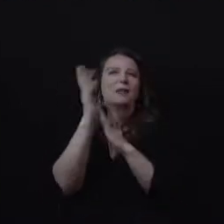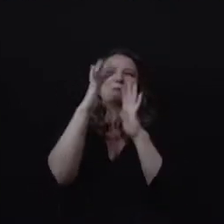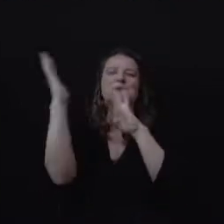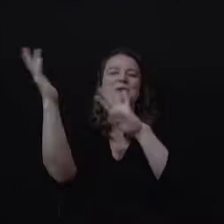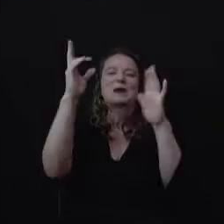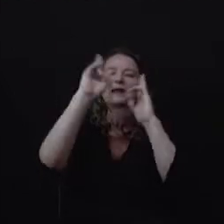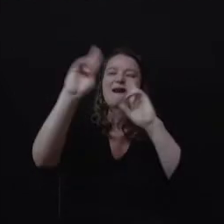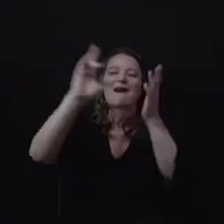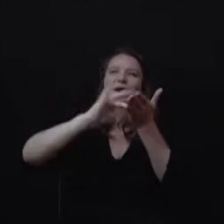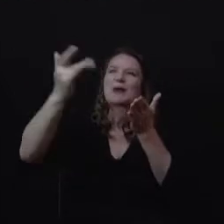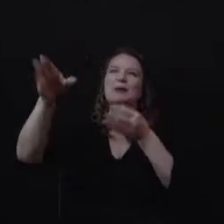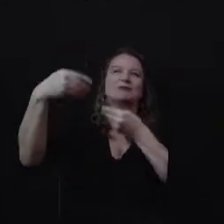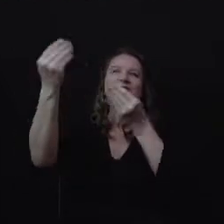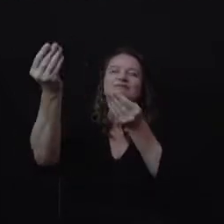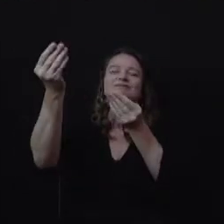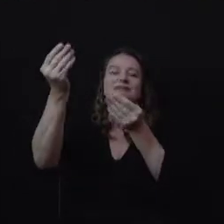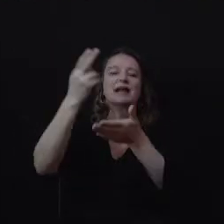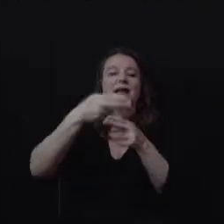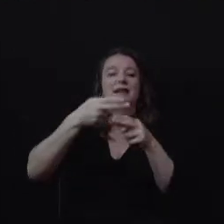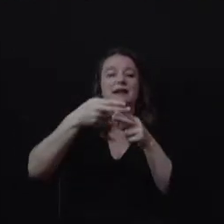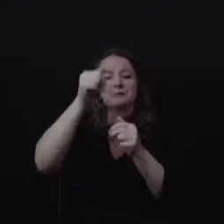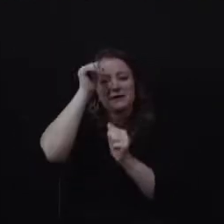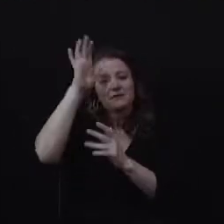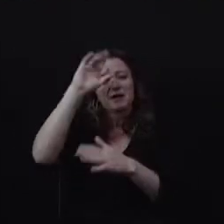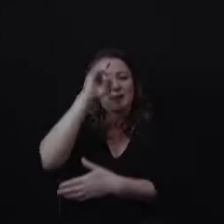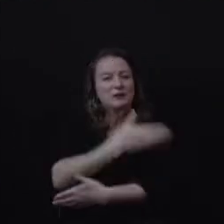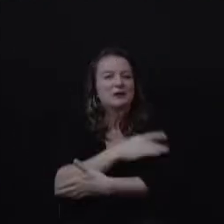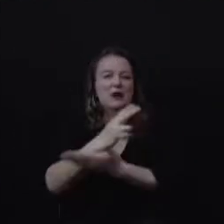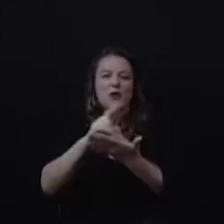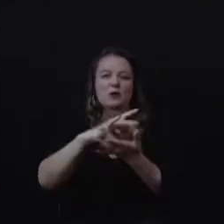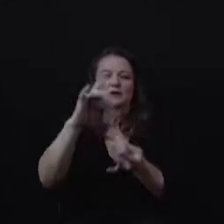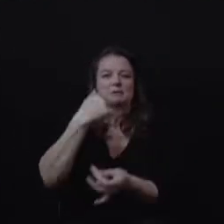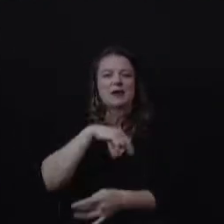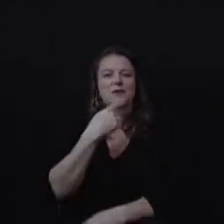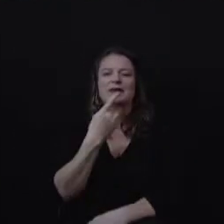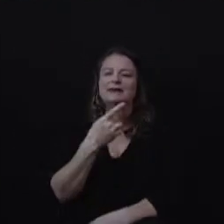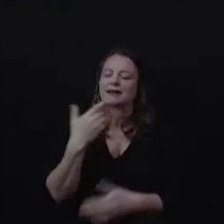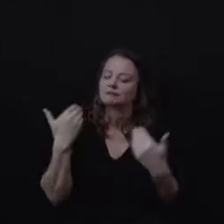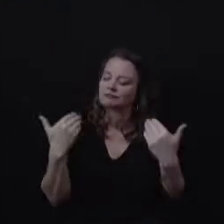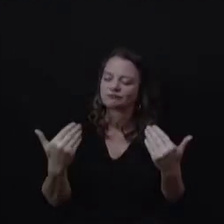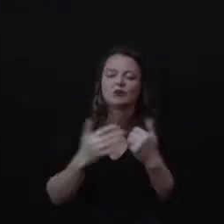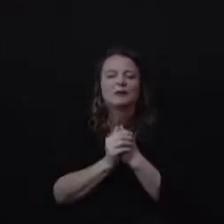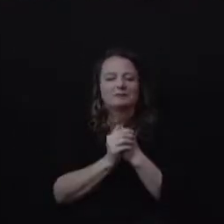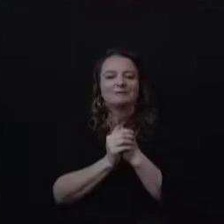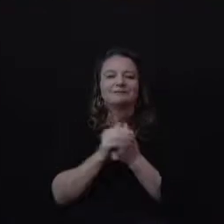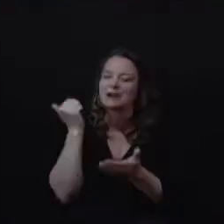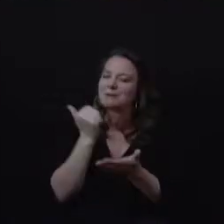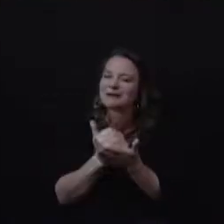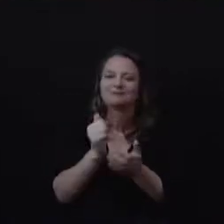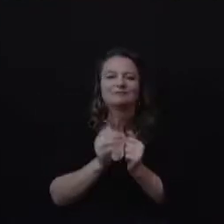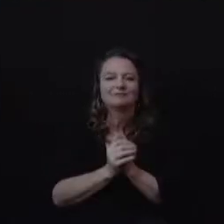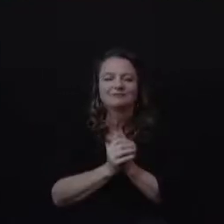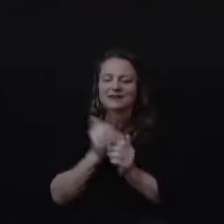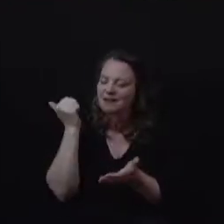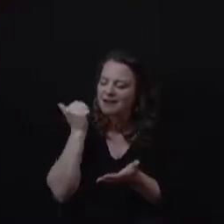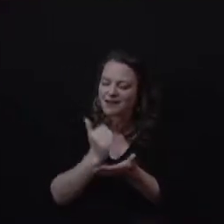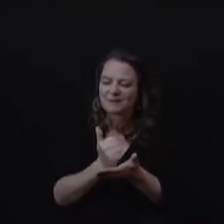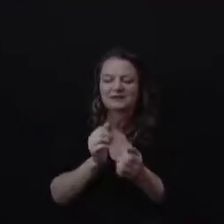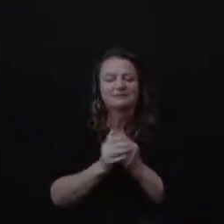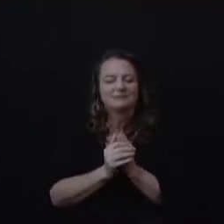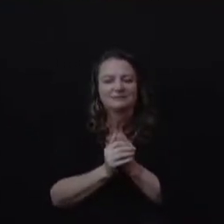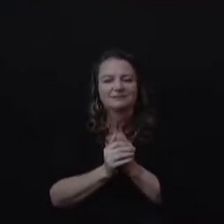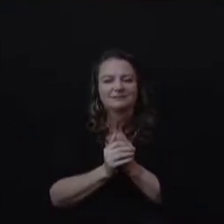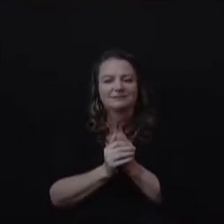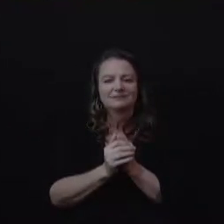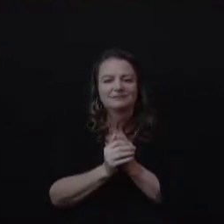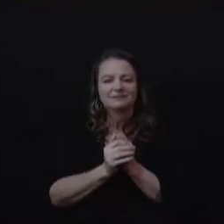and glory. And in the name of the Father and the Son and the Holy Spirit, we say, so be it. Amen. Amen. Amen. And